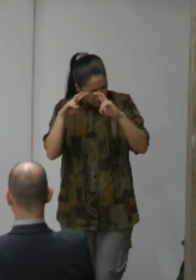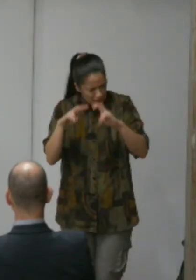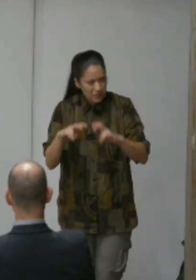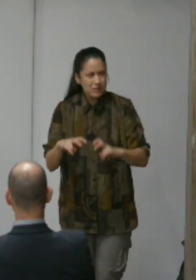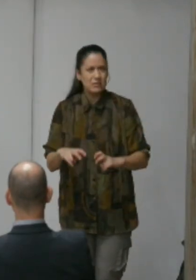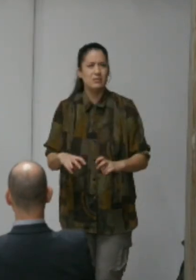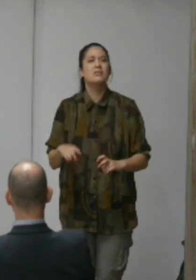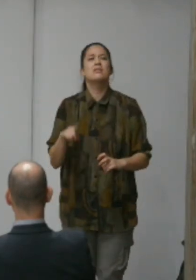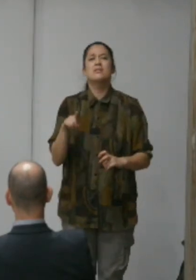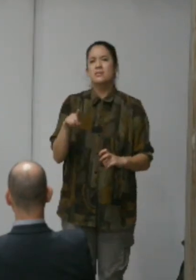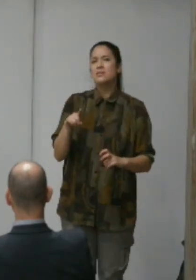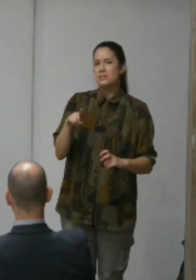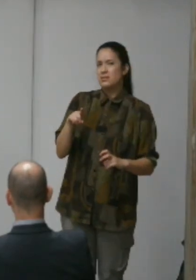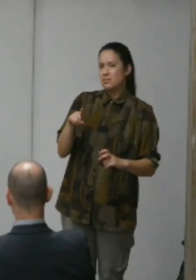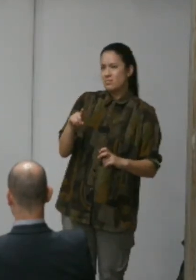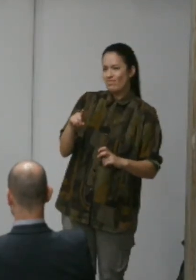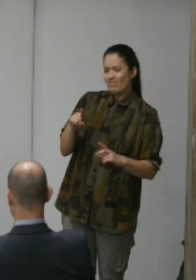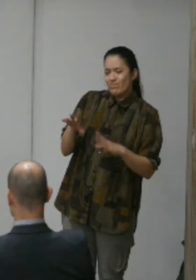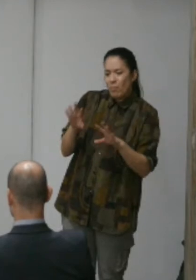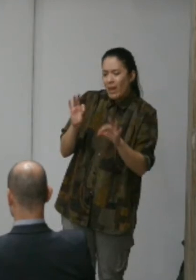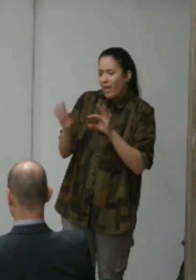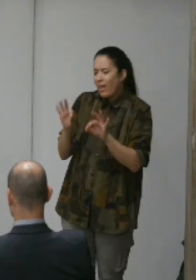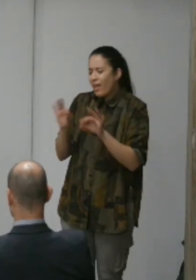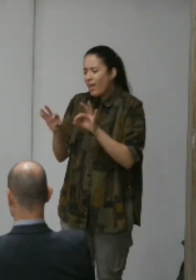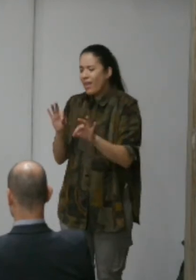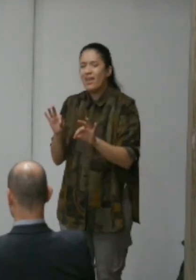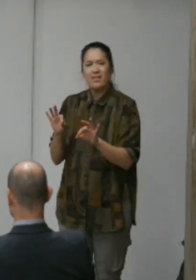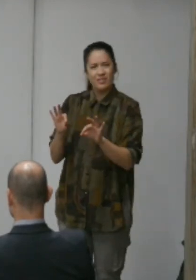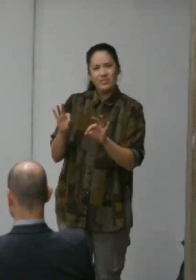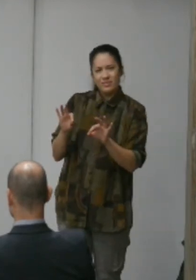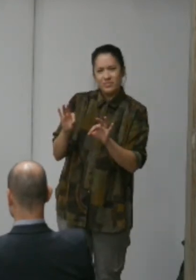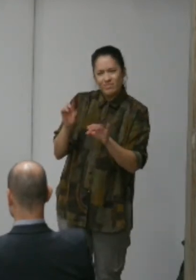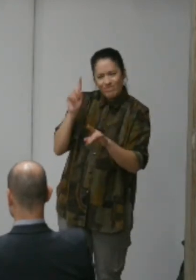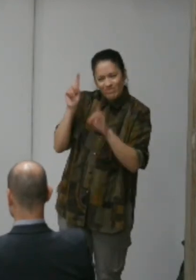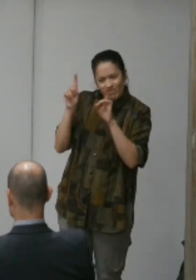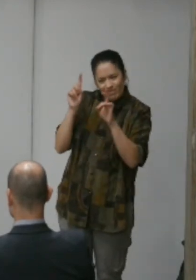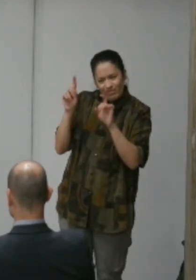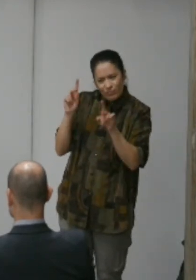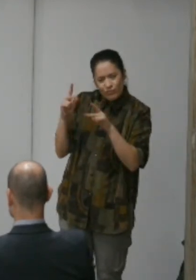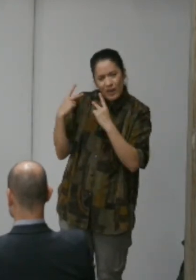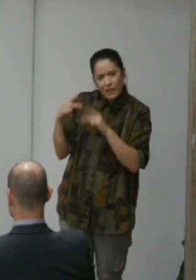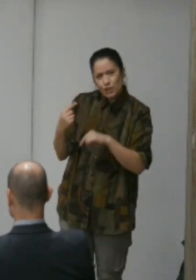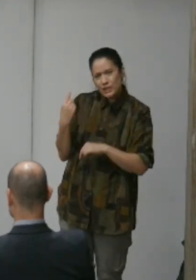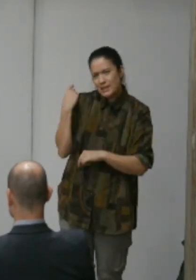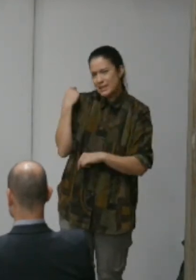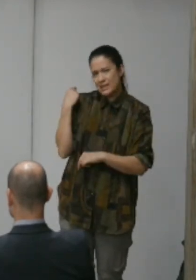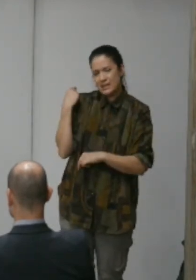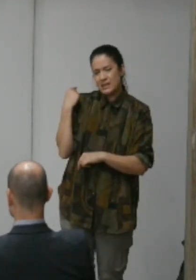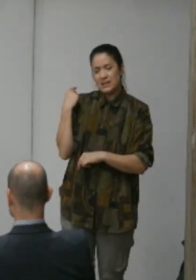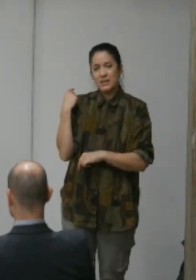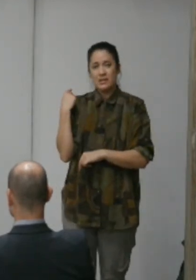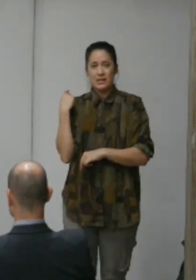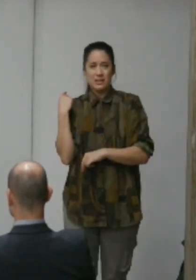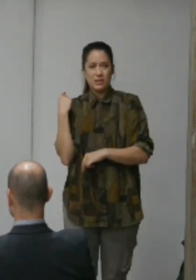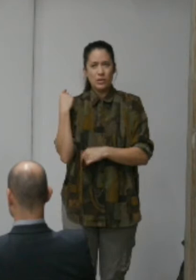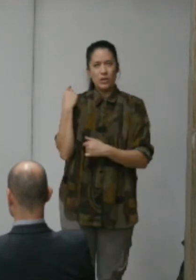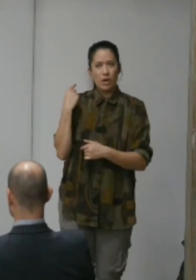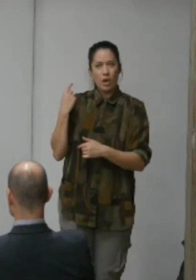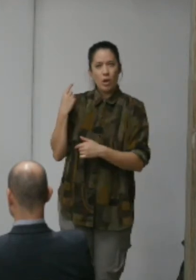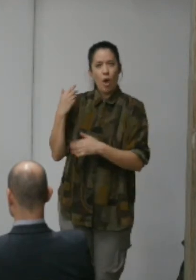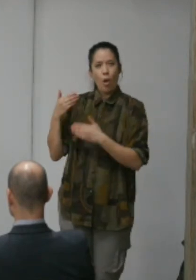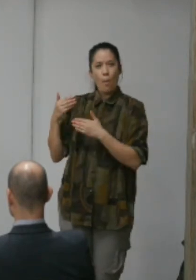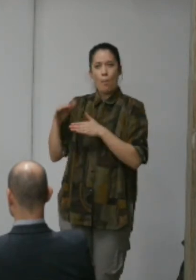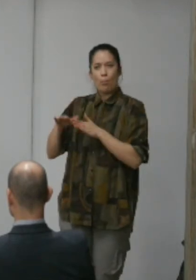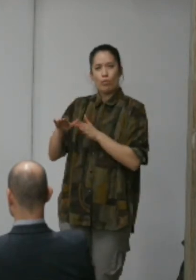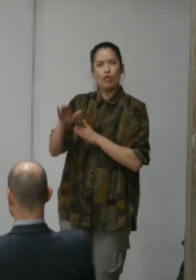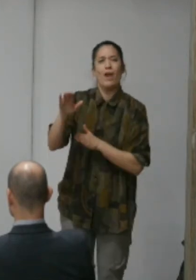very wearing. It can feel very two steps forward, one step back. Did I say that right? Two steps forward, one step back. You know, because like